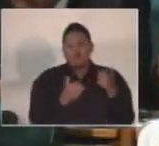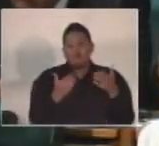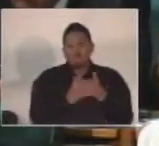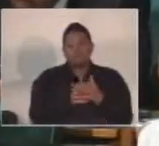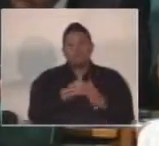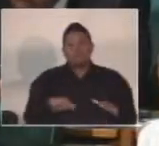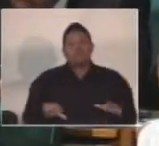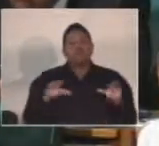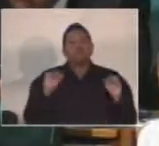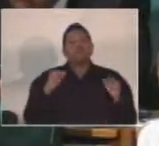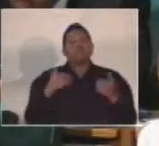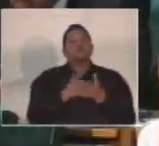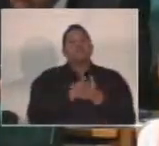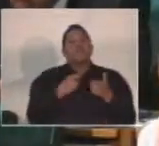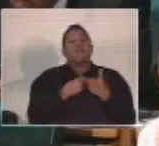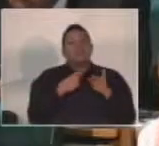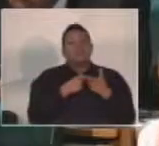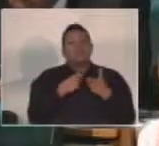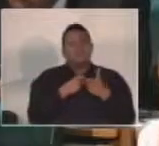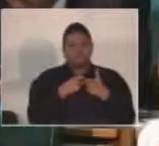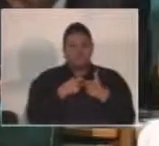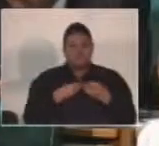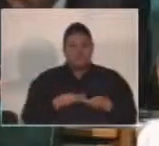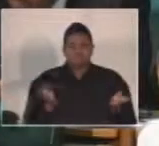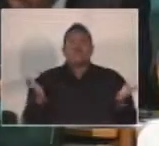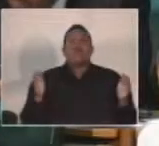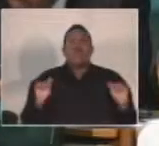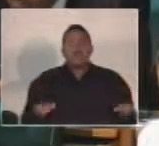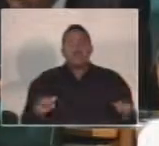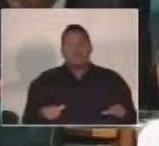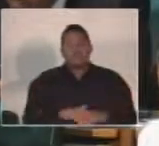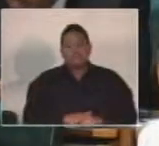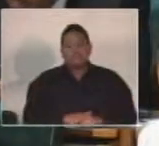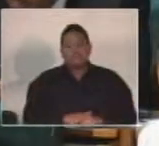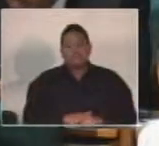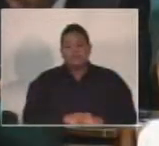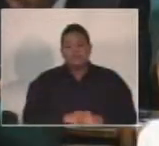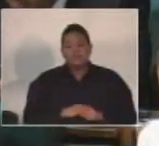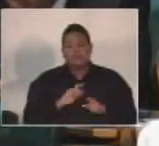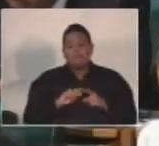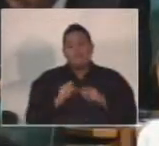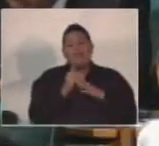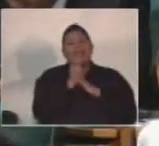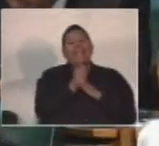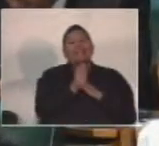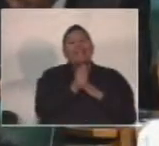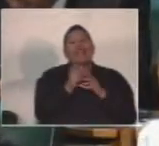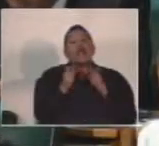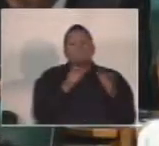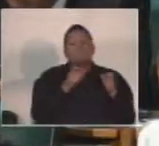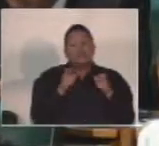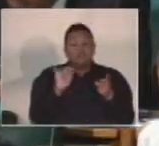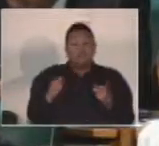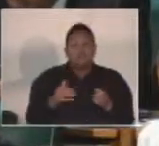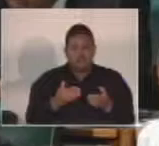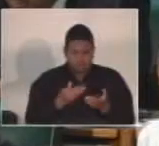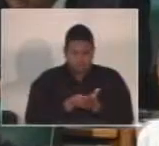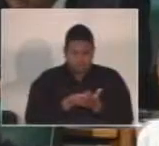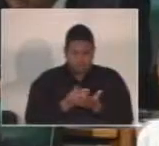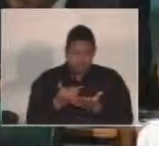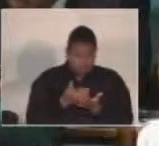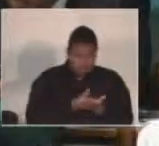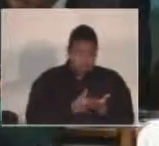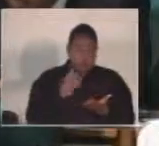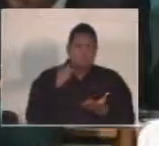electricity generating capacity. However, in leading and managing the procurement of new electricity